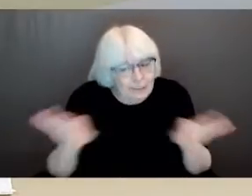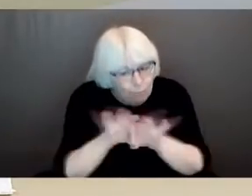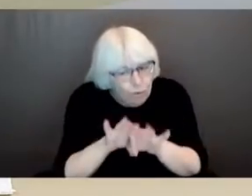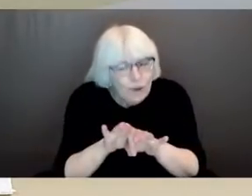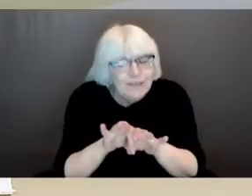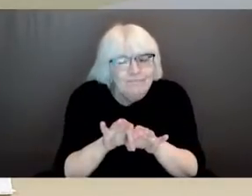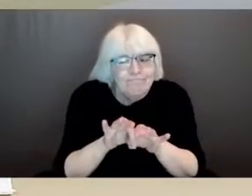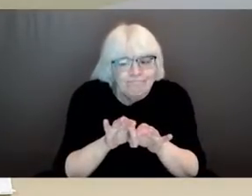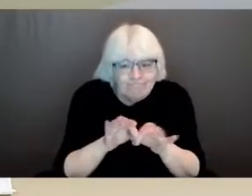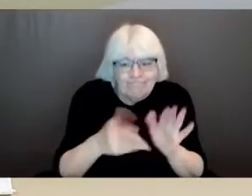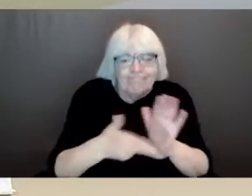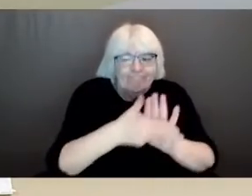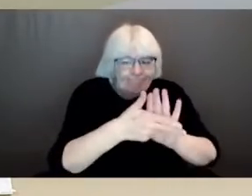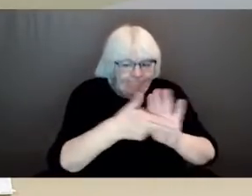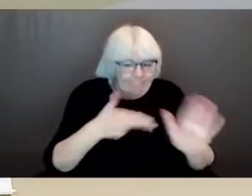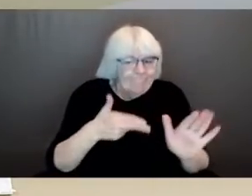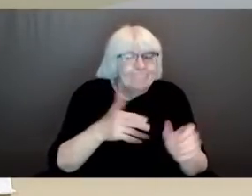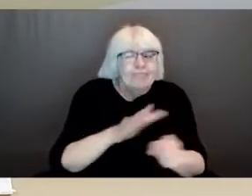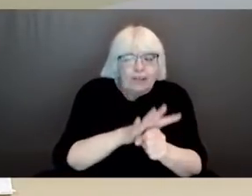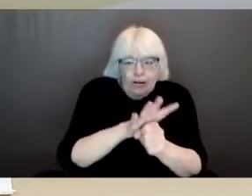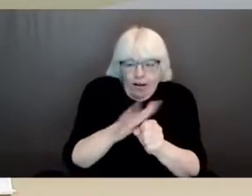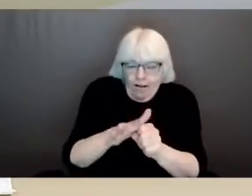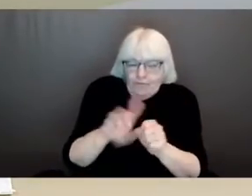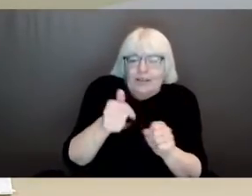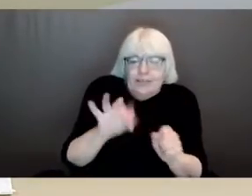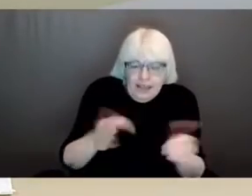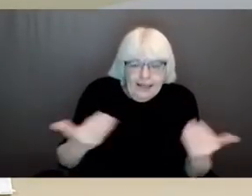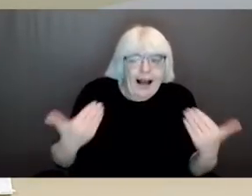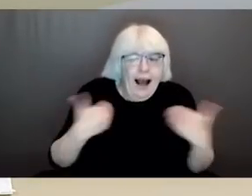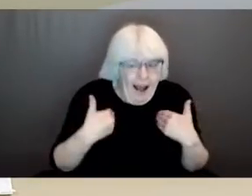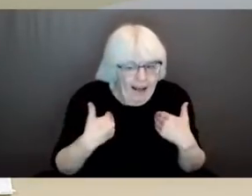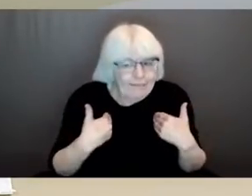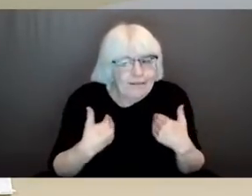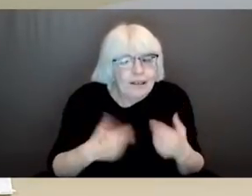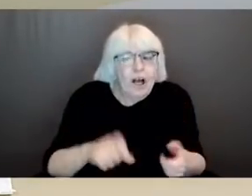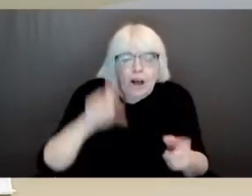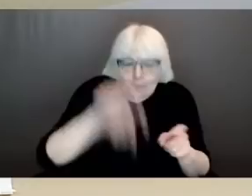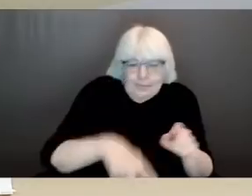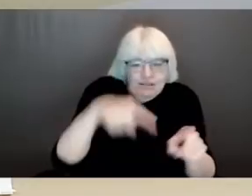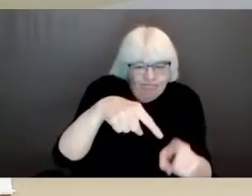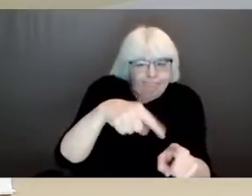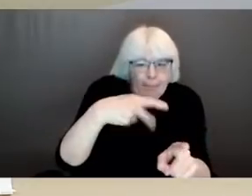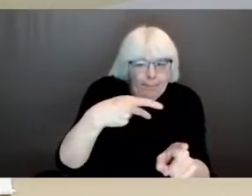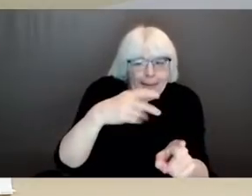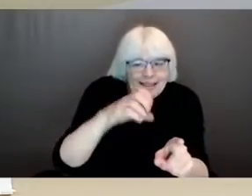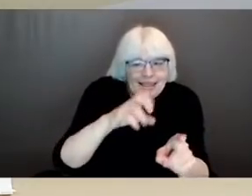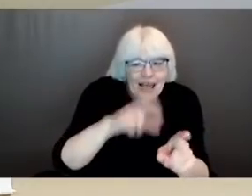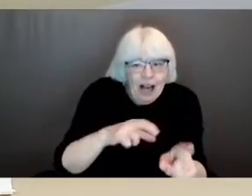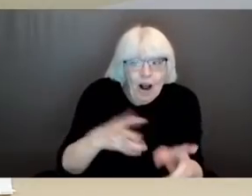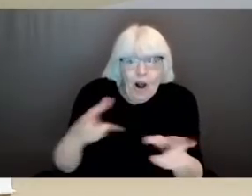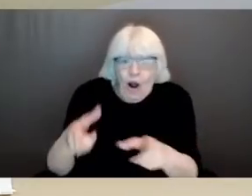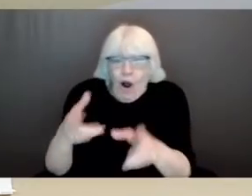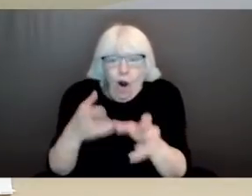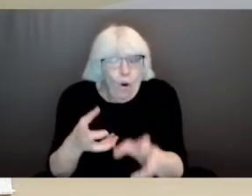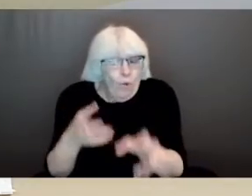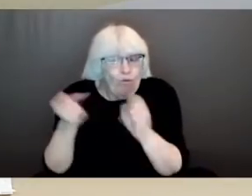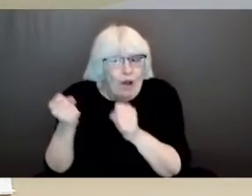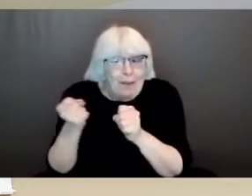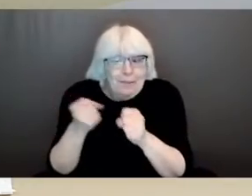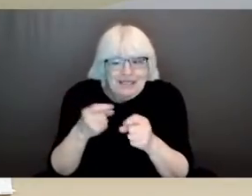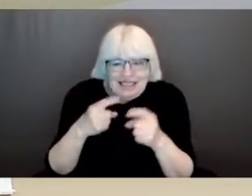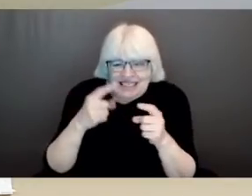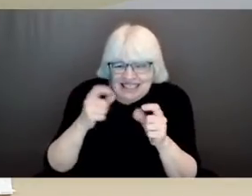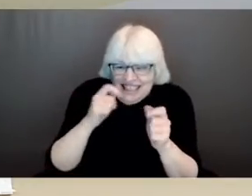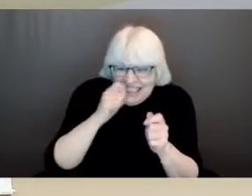COVID-19. Rapid antigen tests are valuable COVID-19 screening tests, but are less accurate than